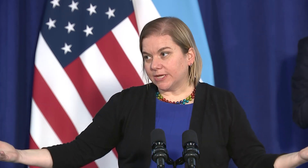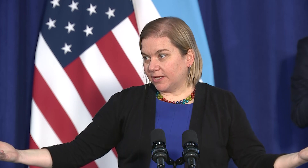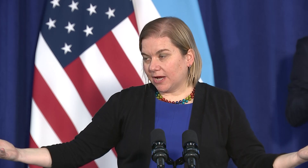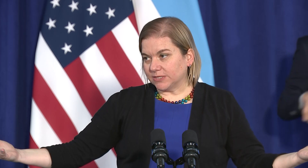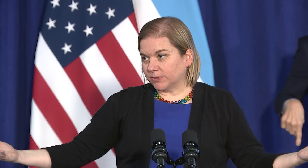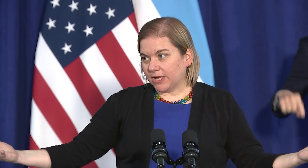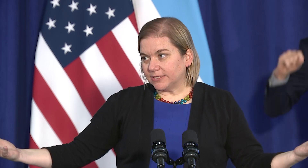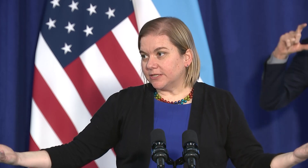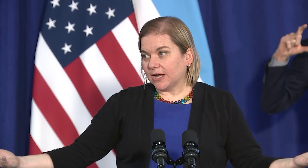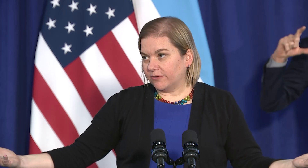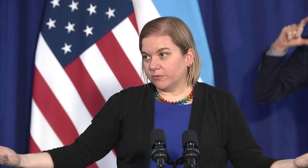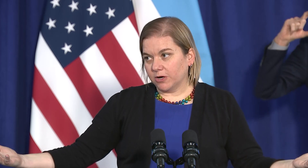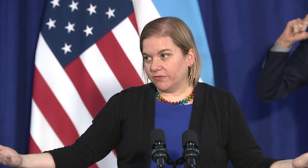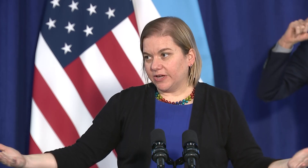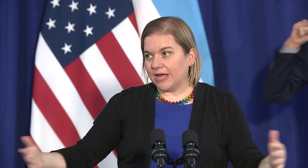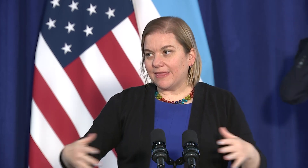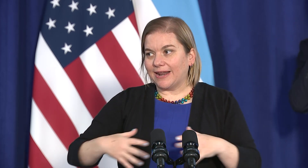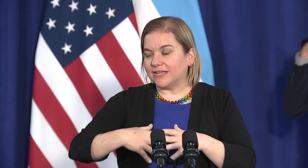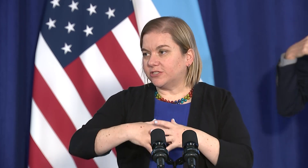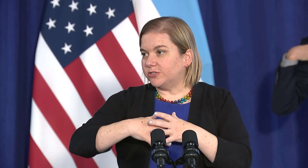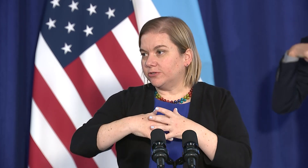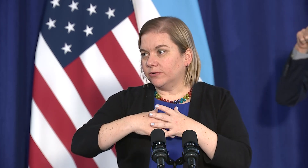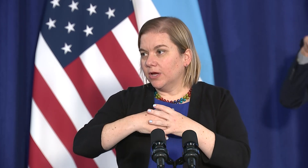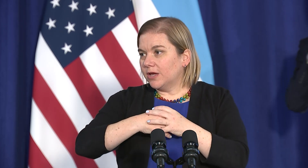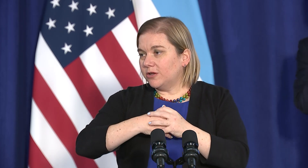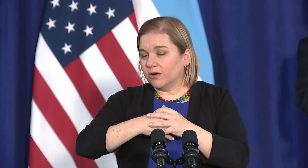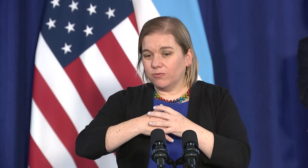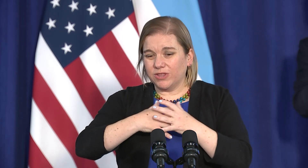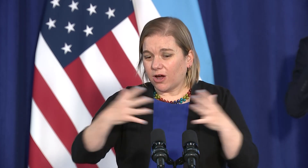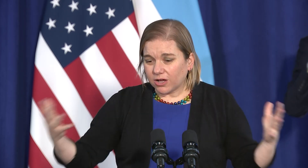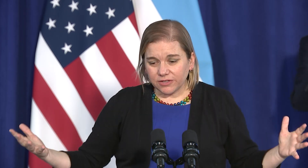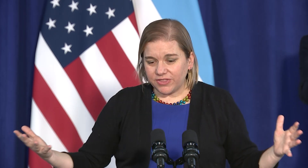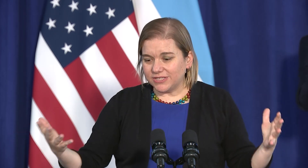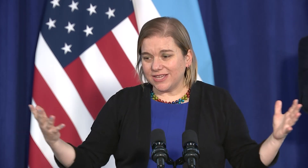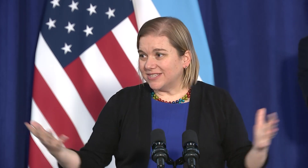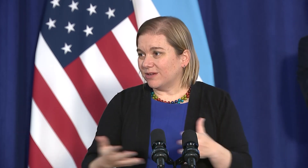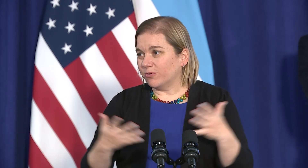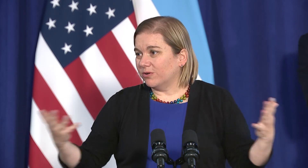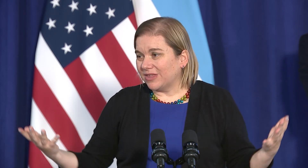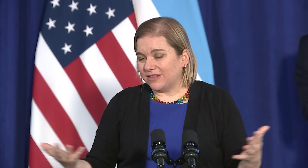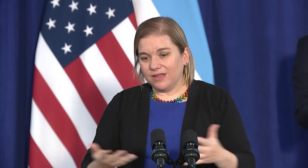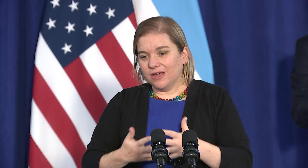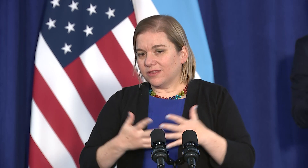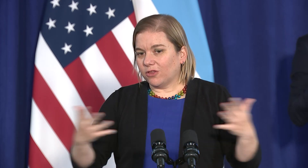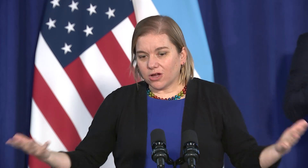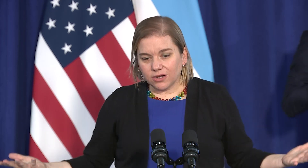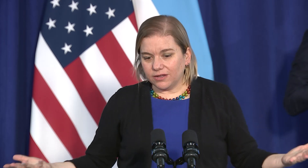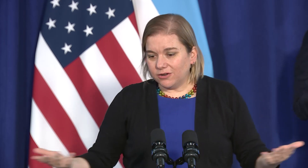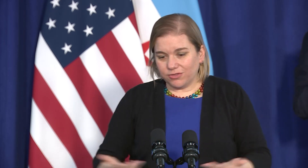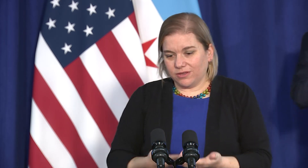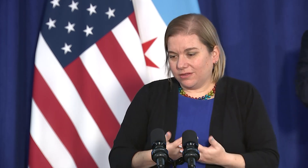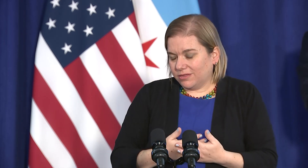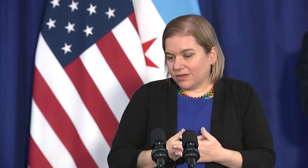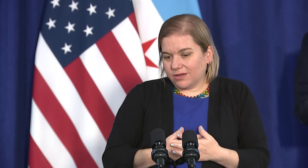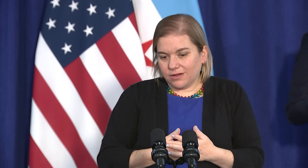who was getting hospitalized and dying from COVID. And that has to do, with all of these things the